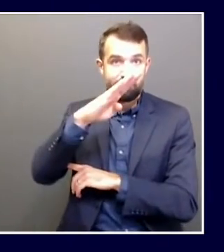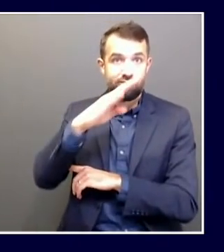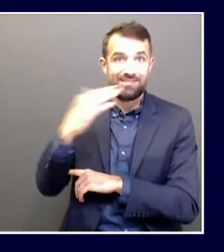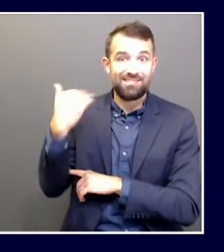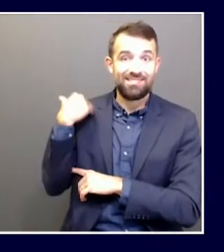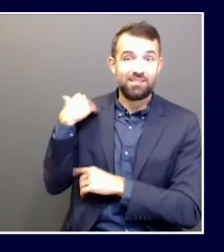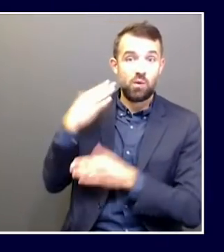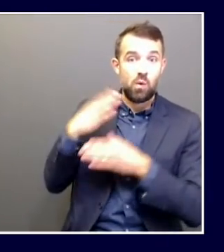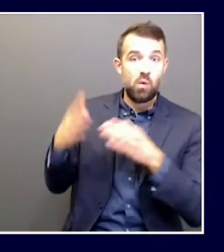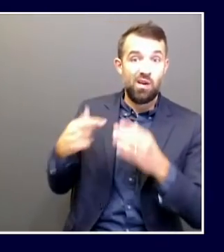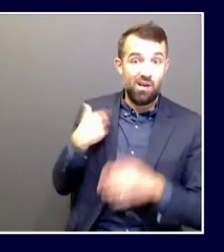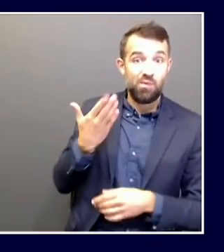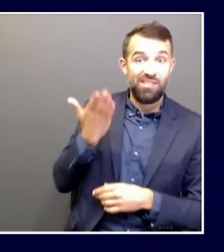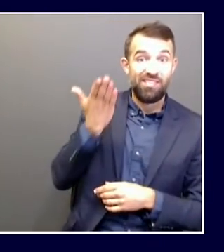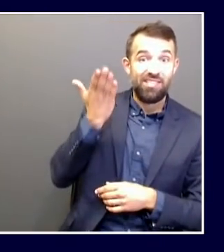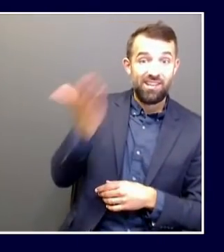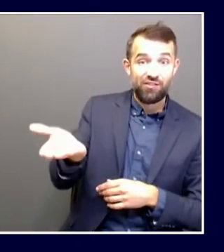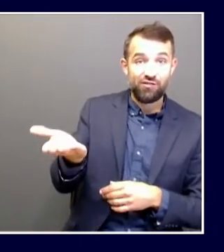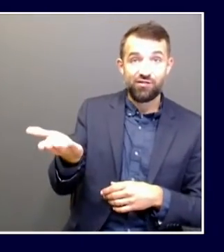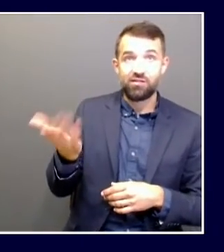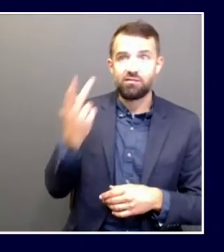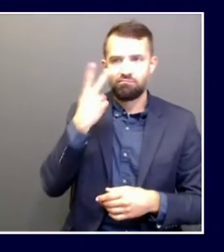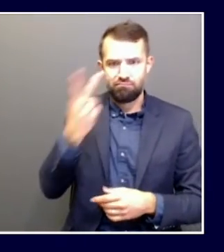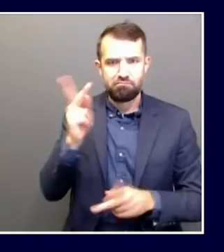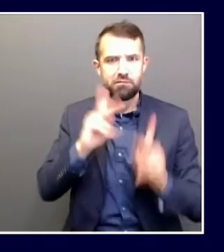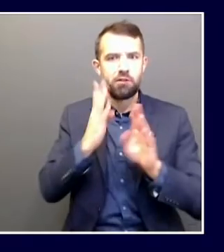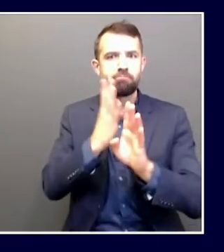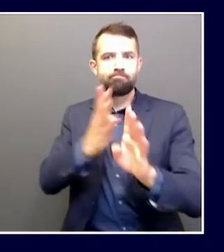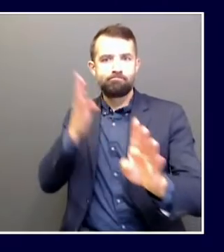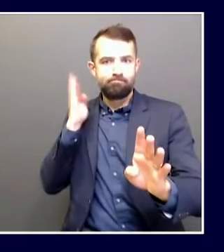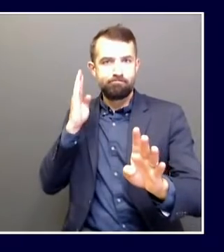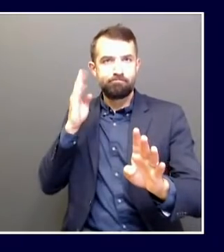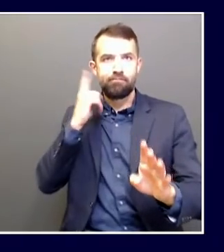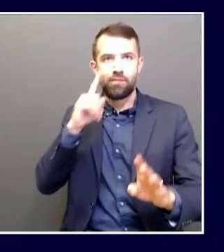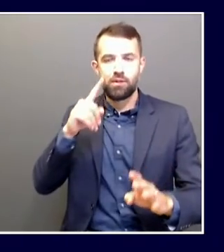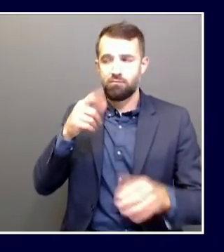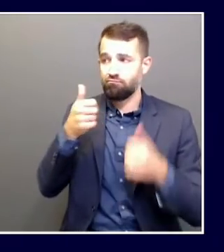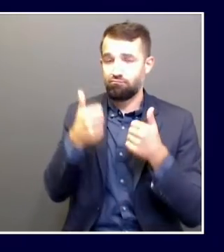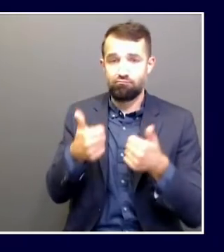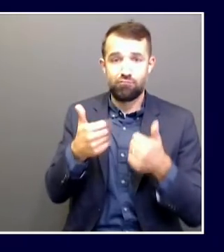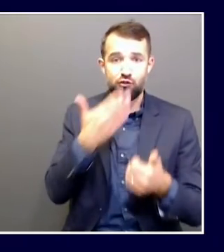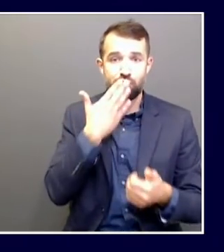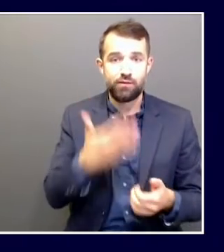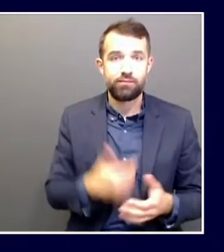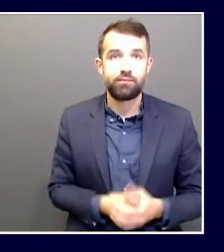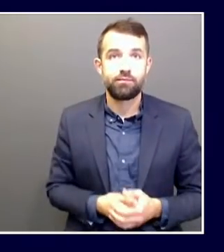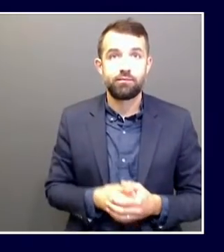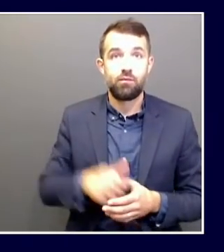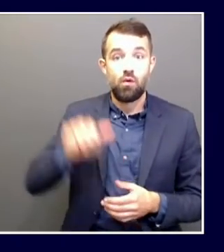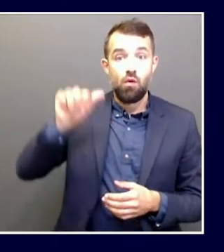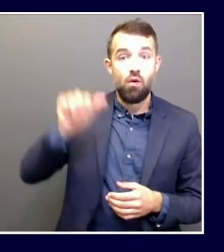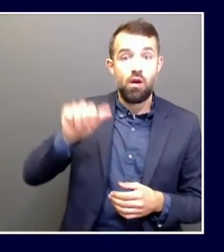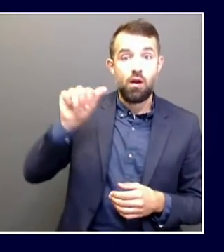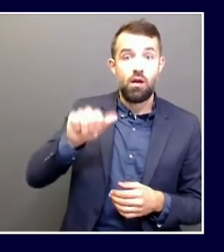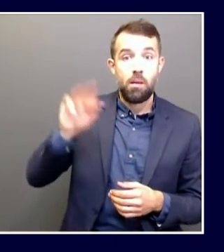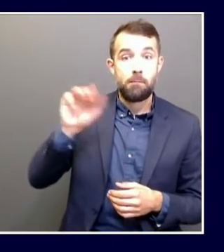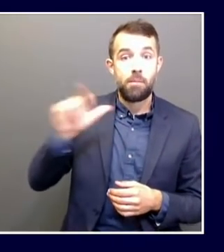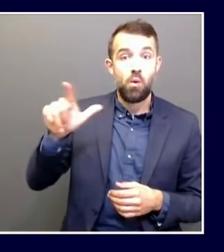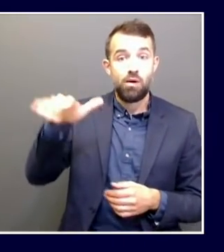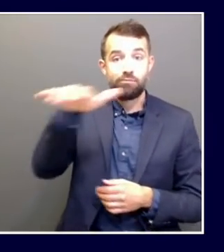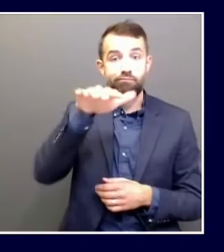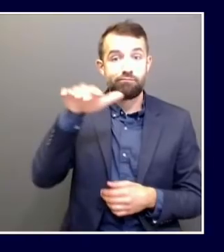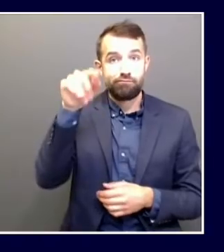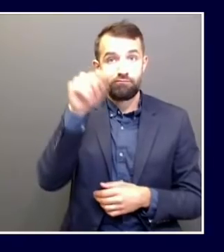their boosters. Some folks may want to go to the Auburn Mall, which is also open and giving shots Tuesday through